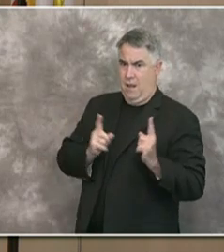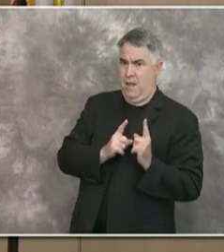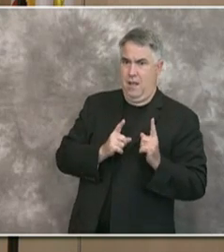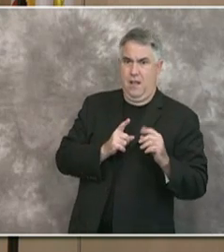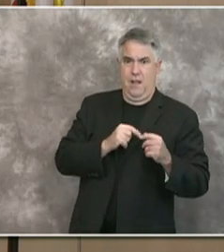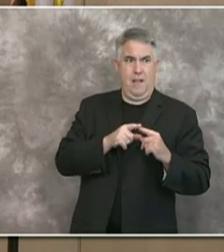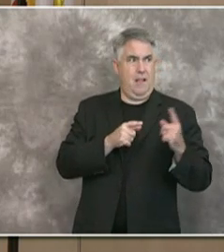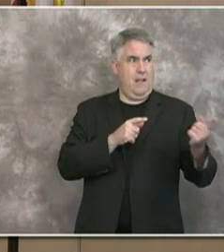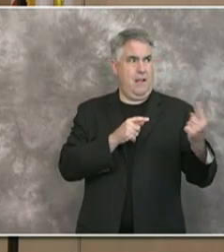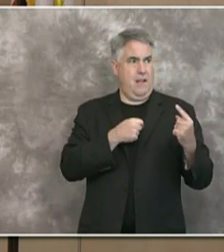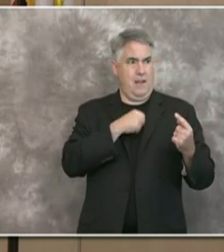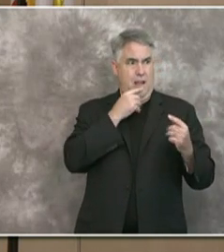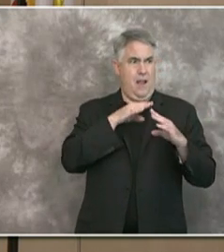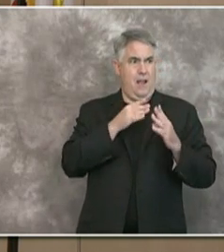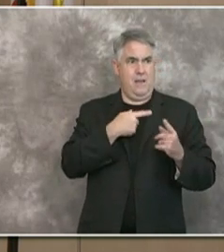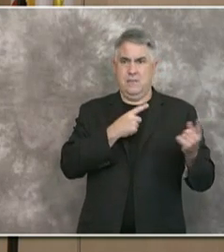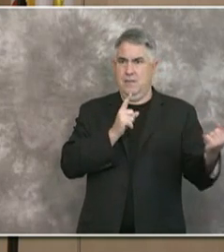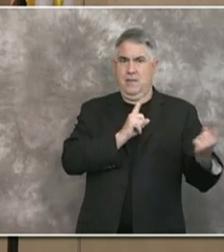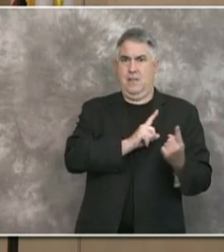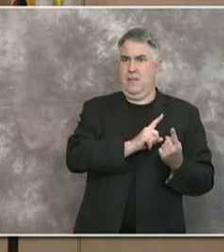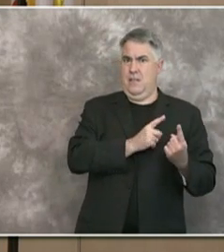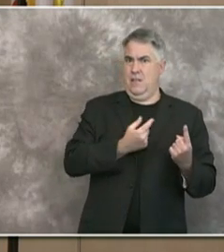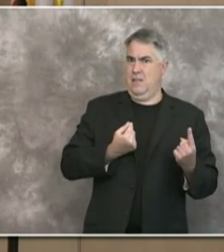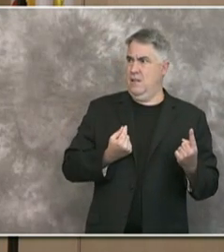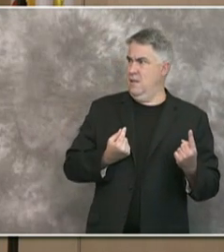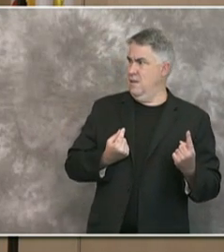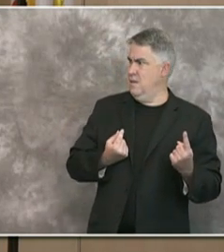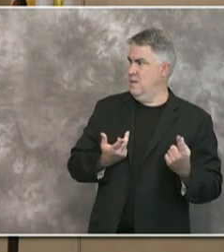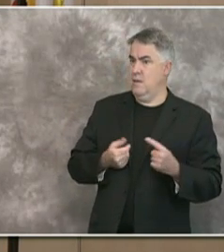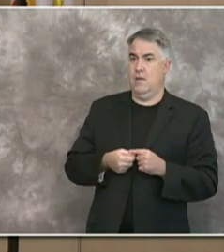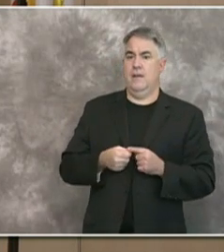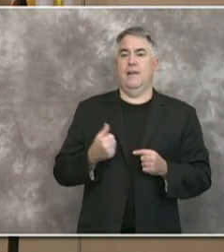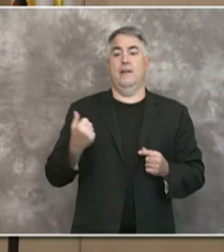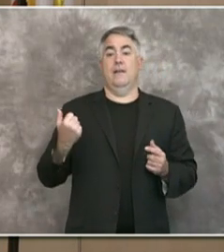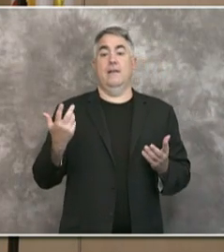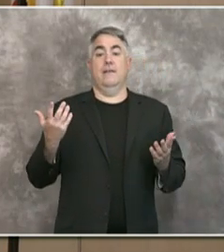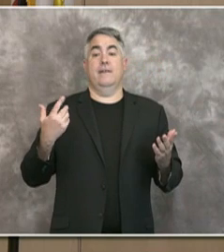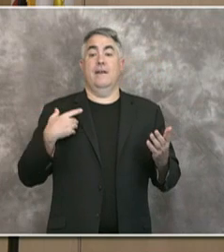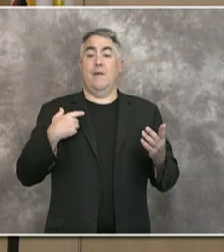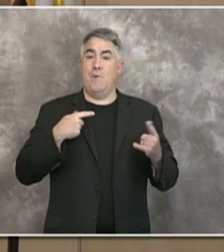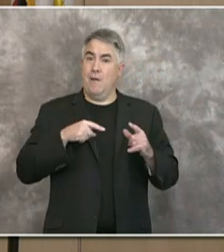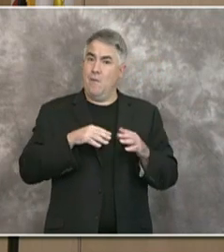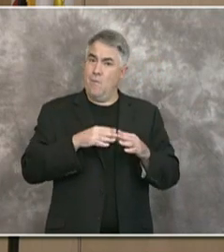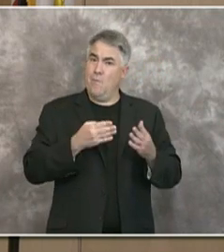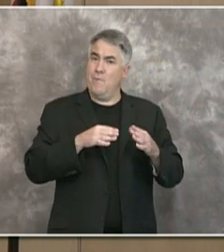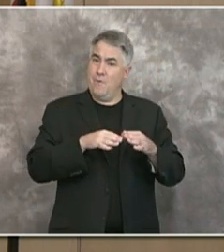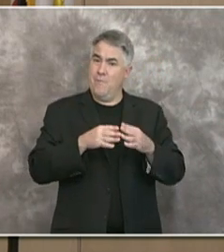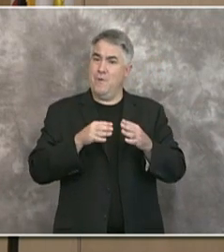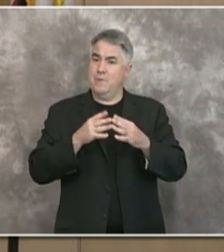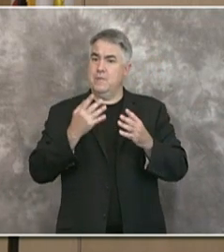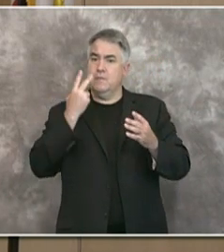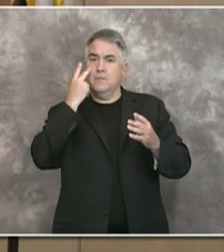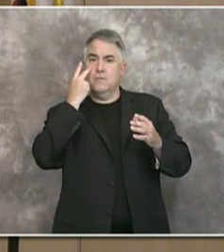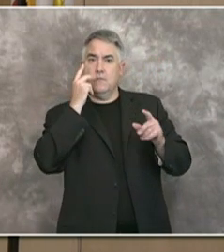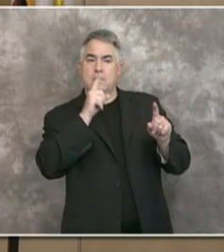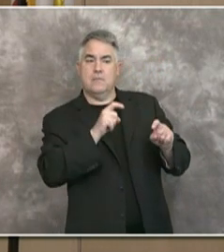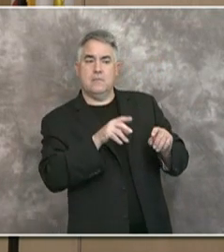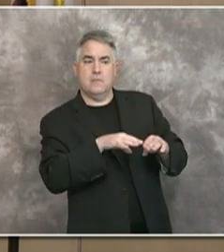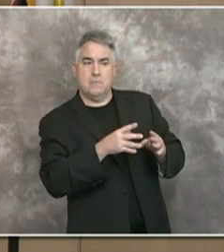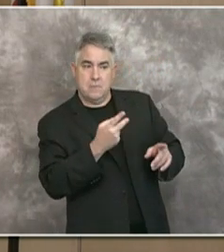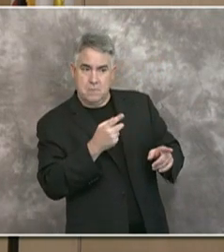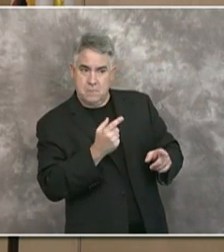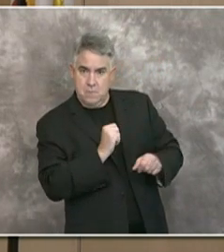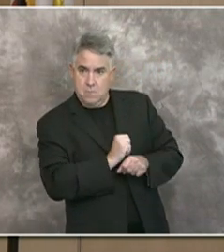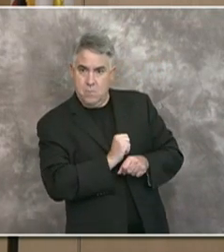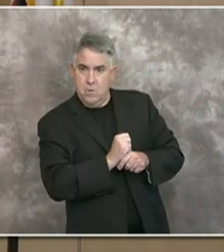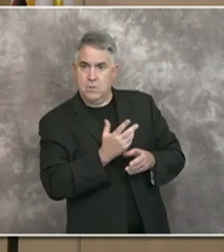household? Again, we are opening up, and we're trying to get back to some semblance of